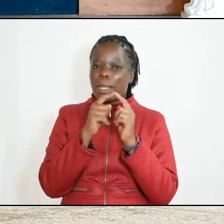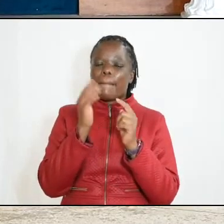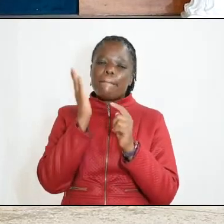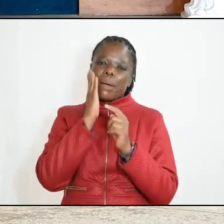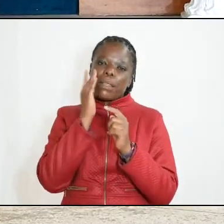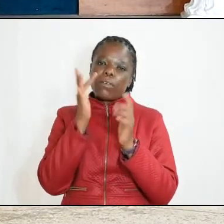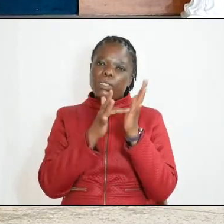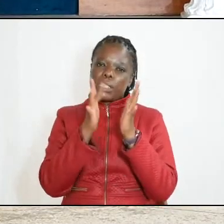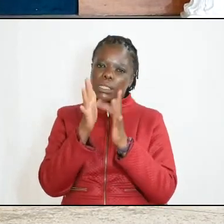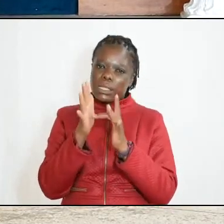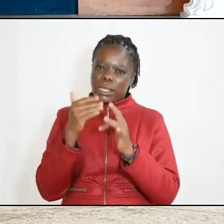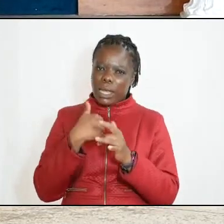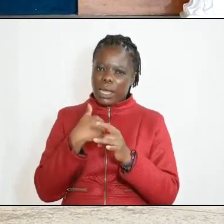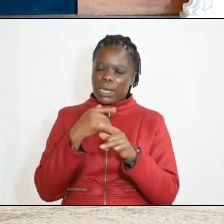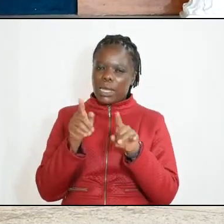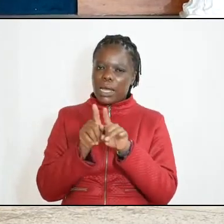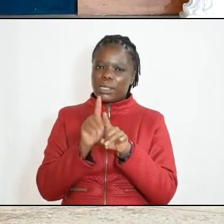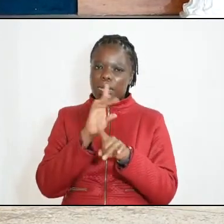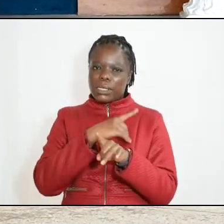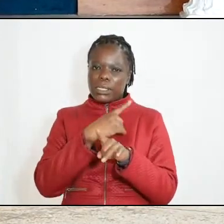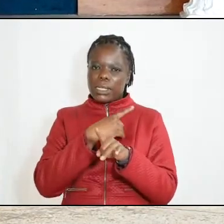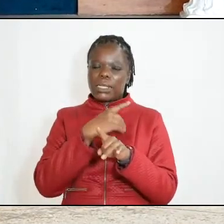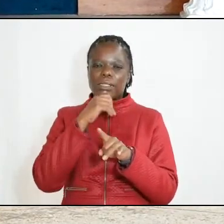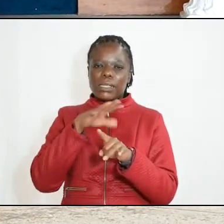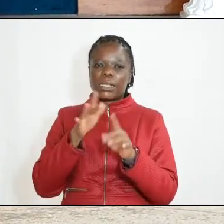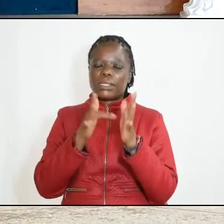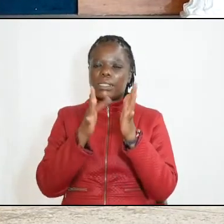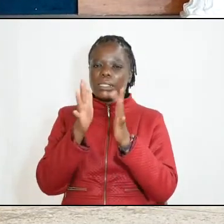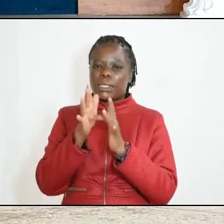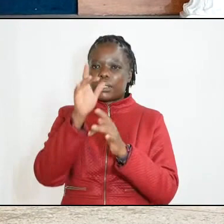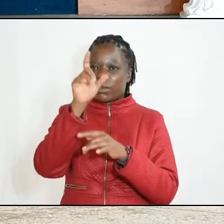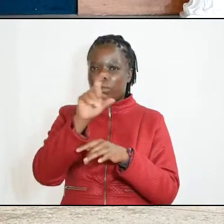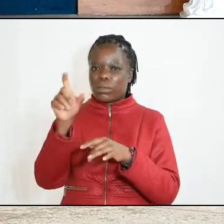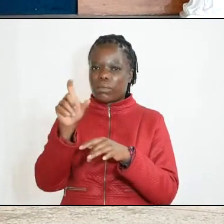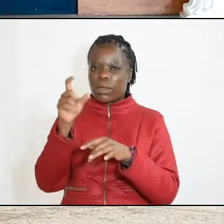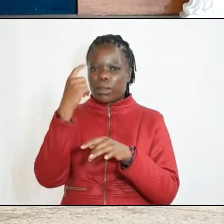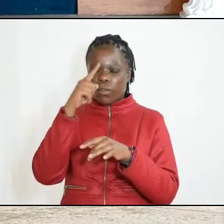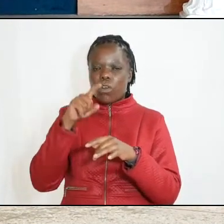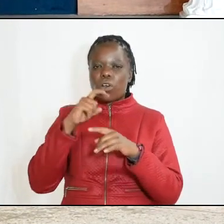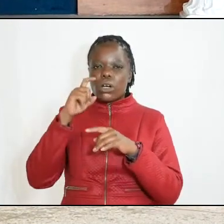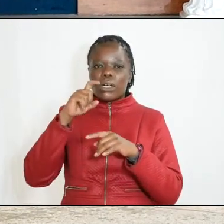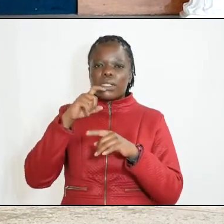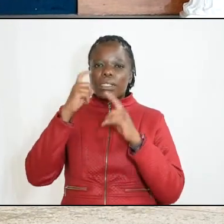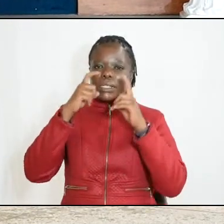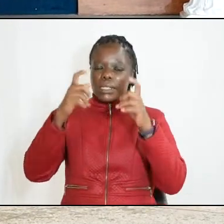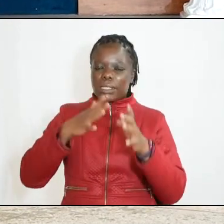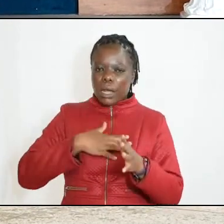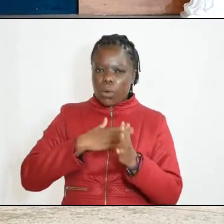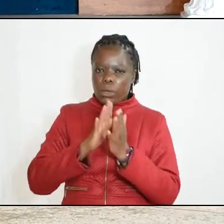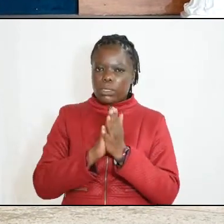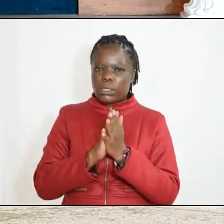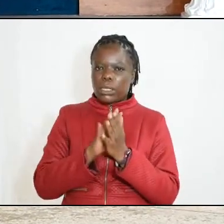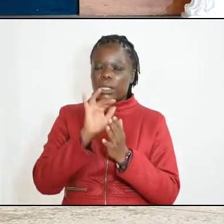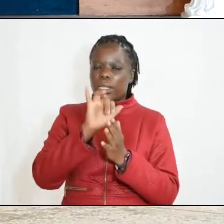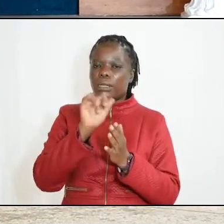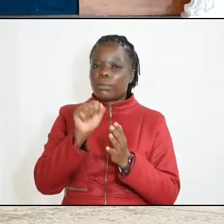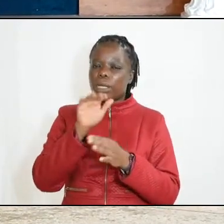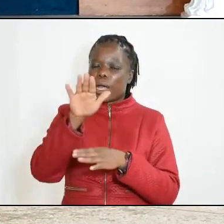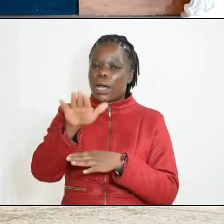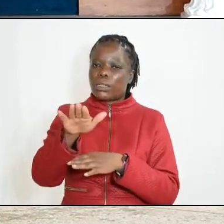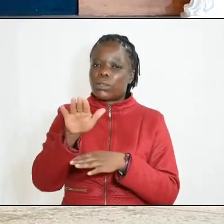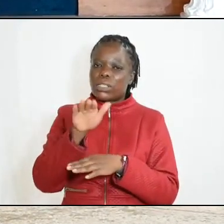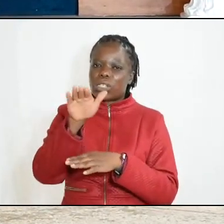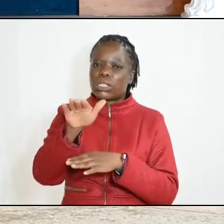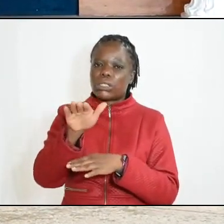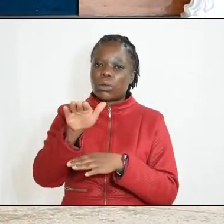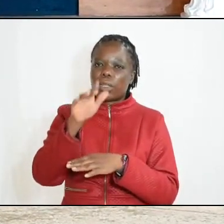Jesus was going through as her dear son Jesus was crucified for our sins. The hands that stretched out to bless the suffering were stretched